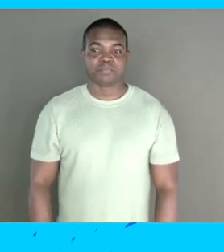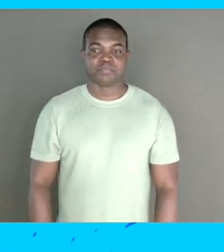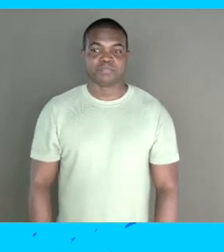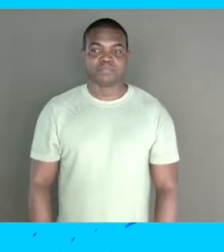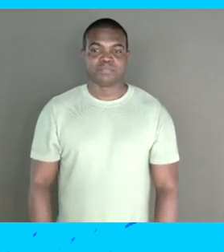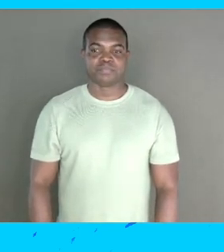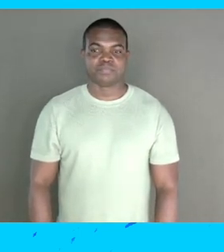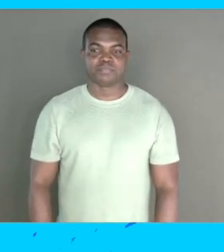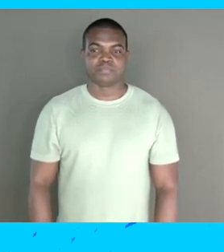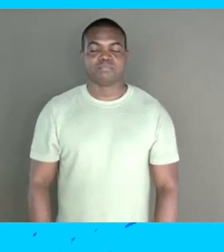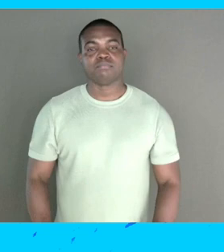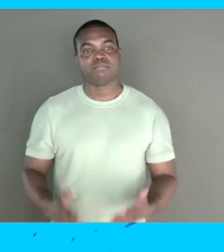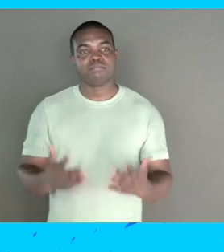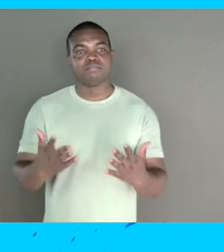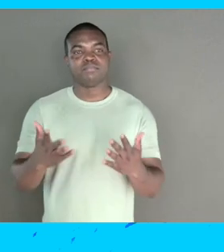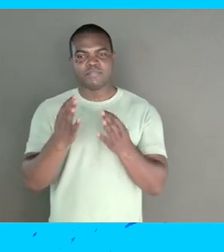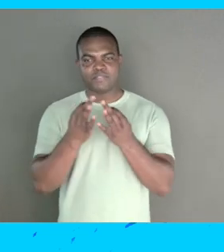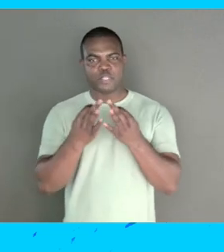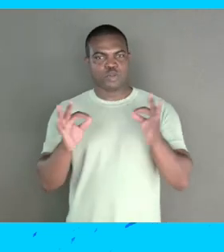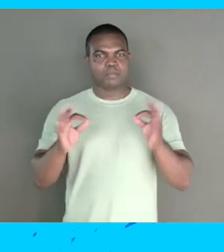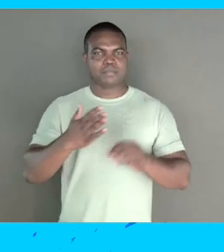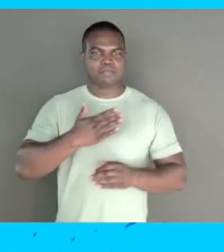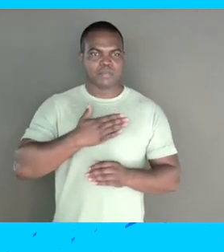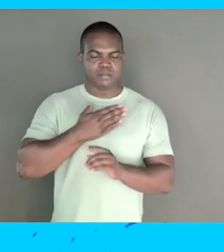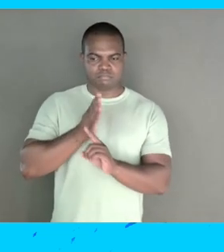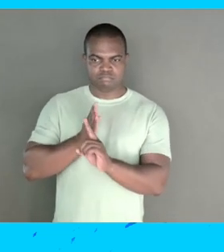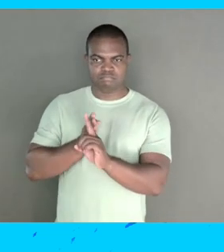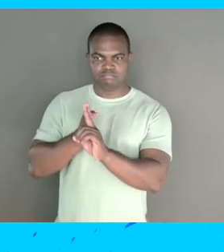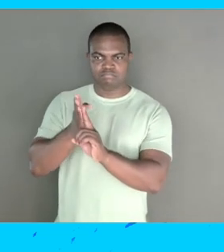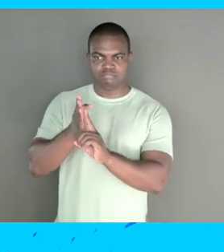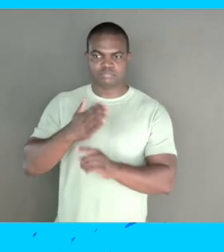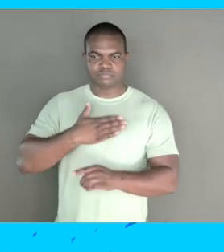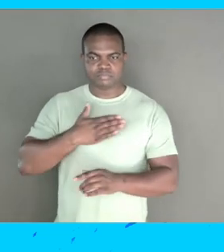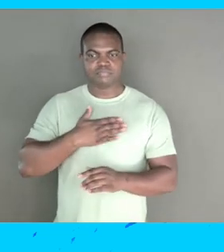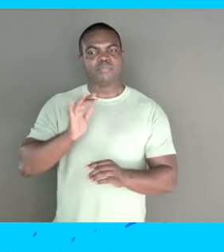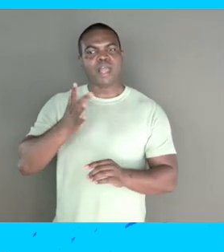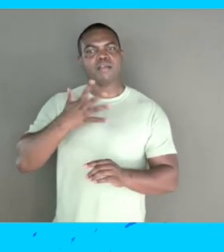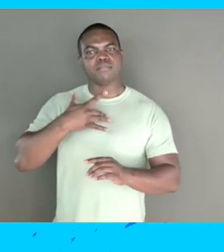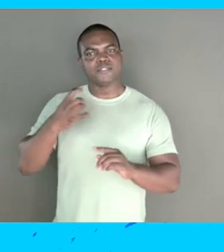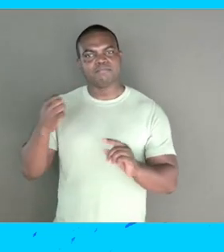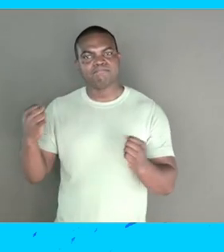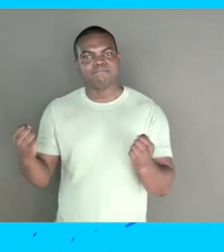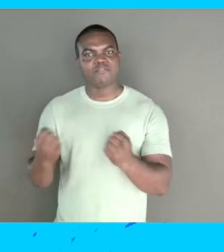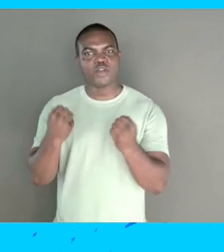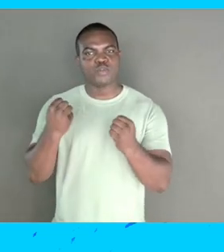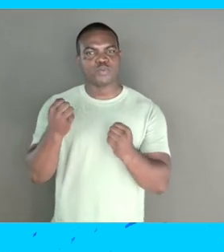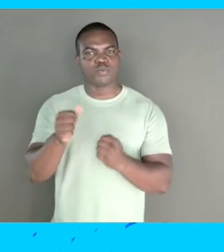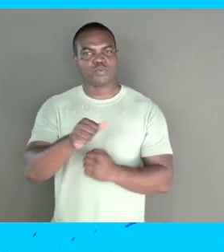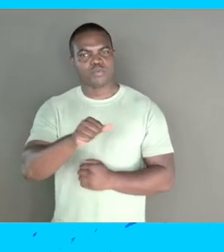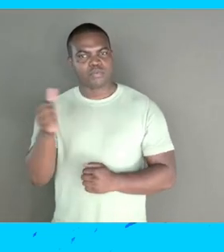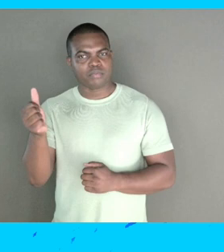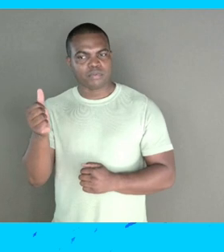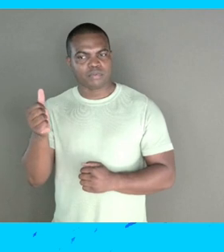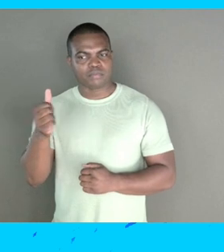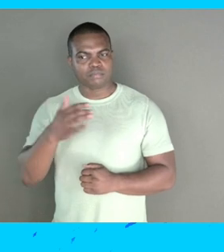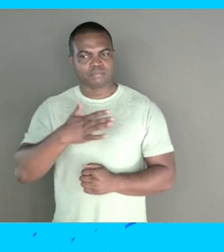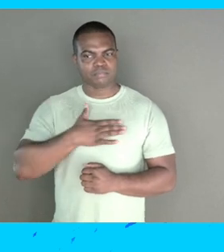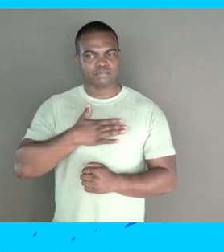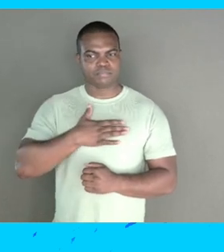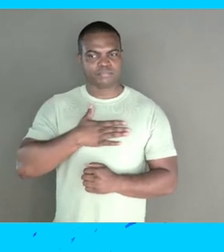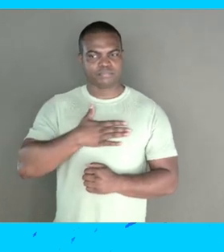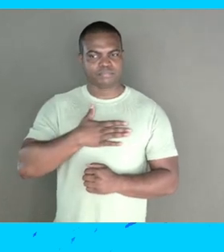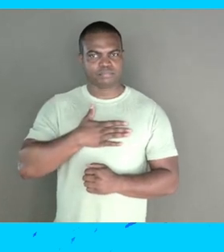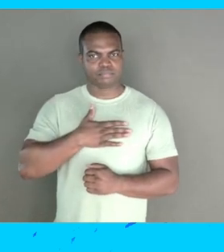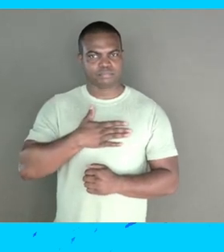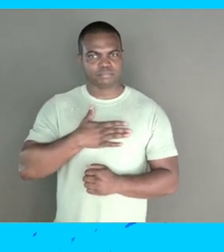other youth that because those who live are those who use. They are seguro de crecimiento y liderazgo. The